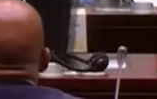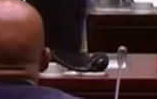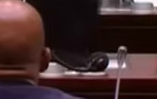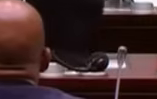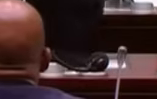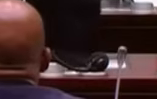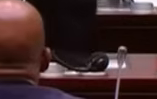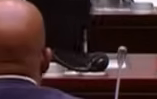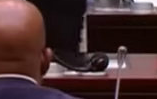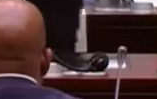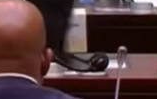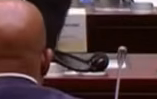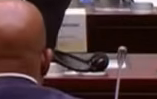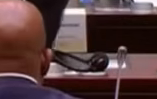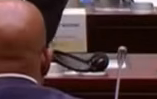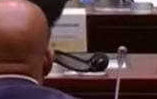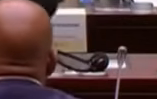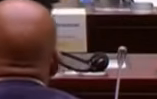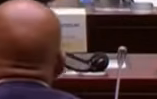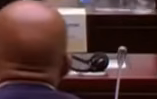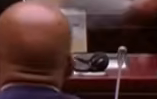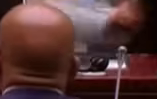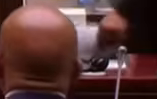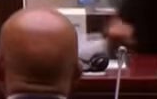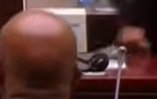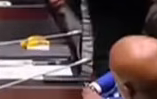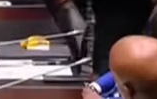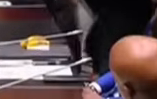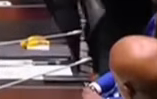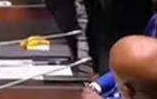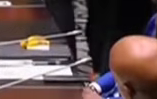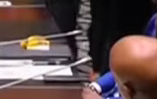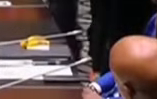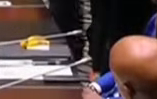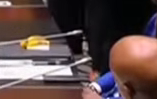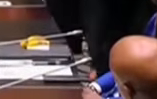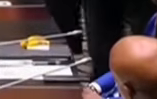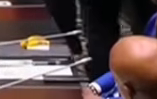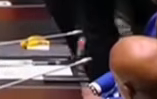taking affirmation. I do.